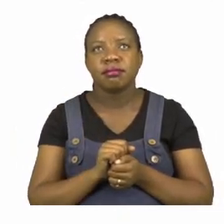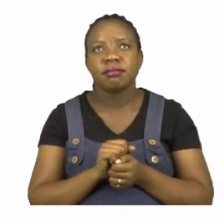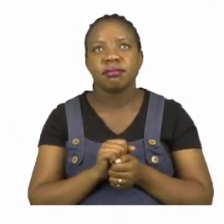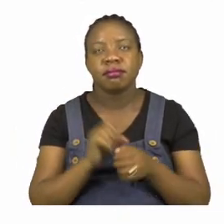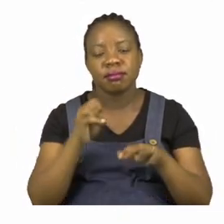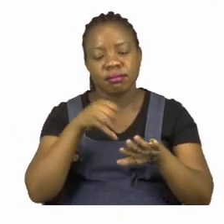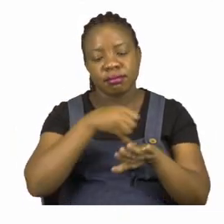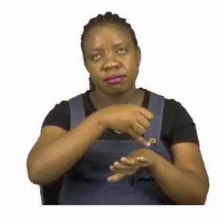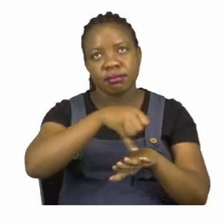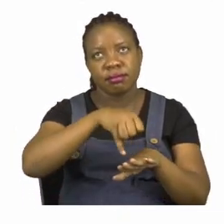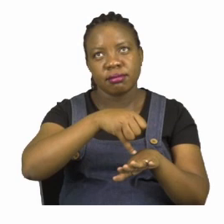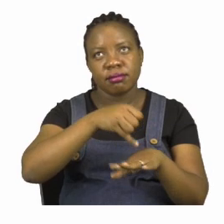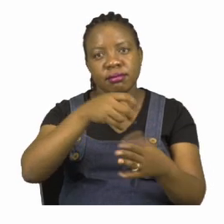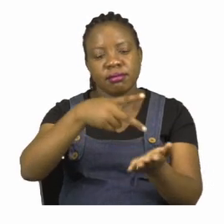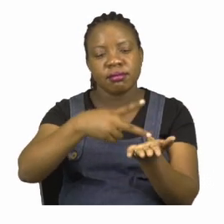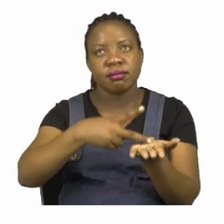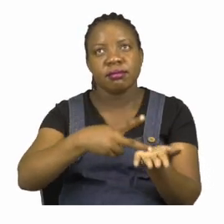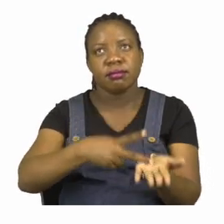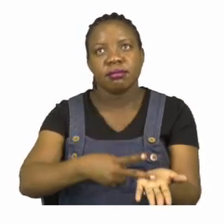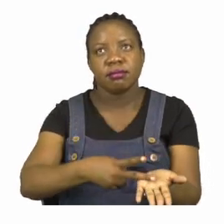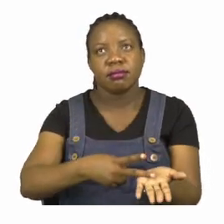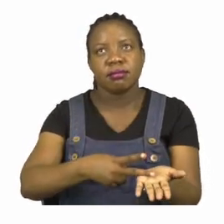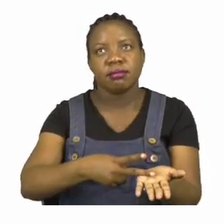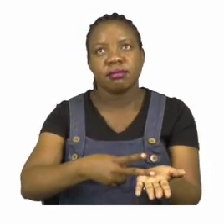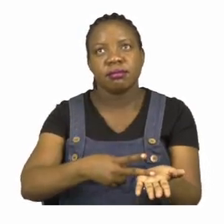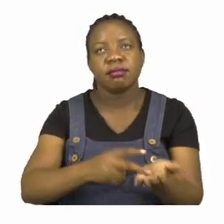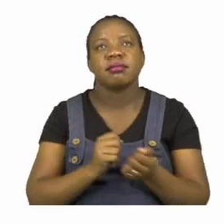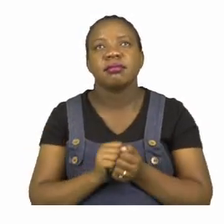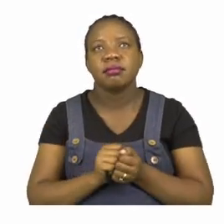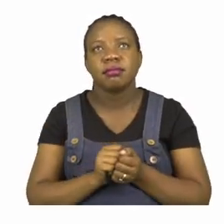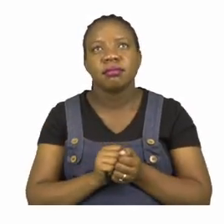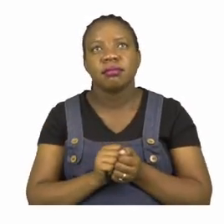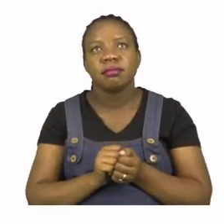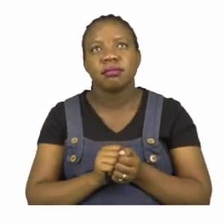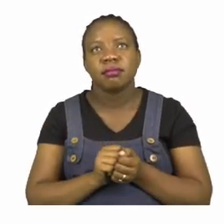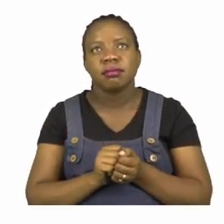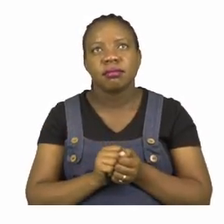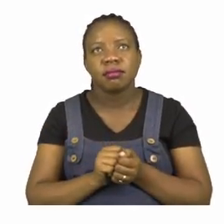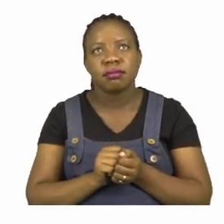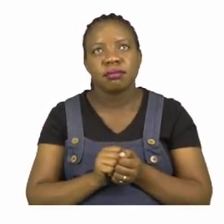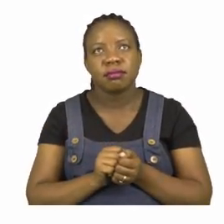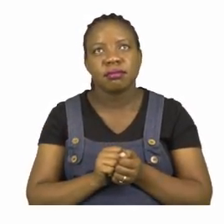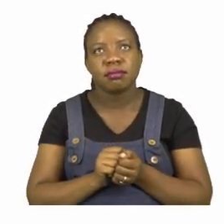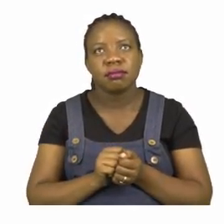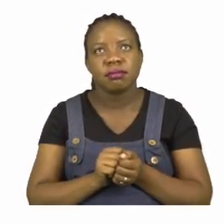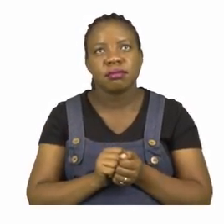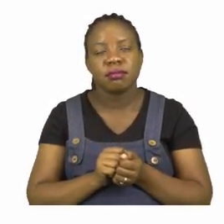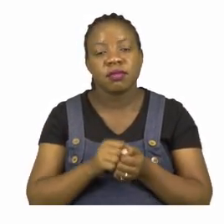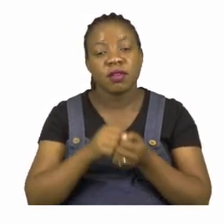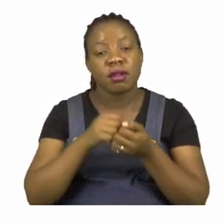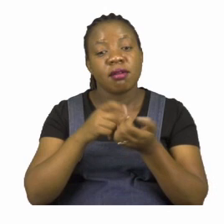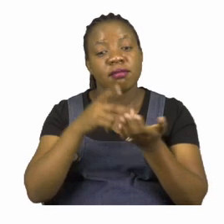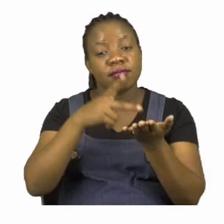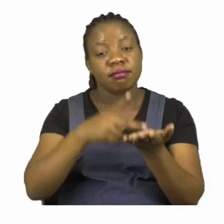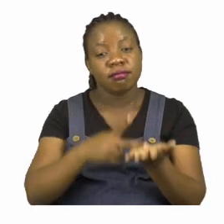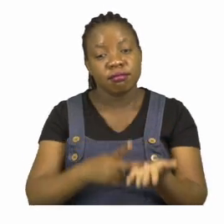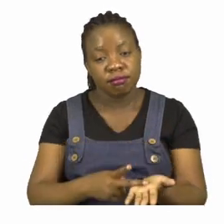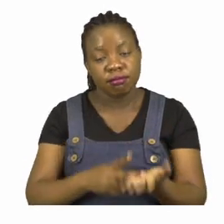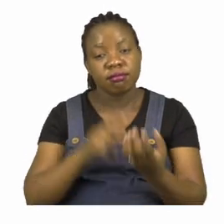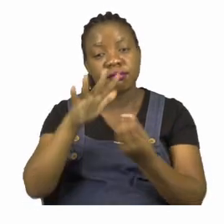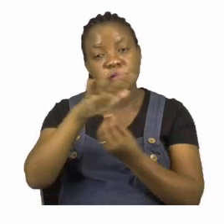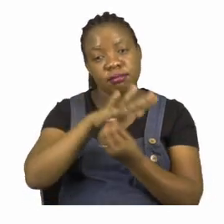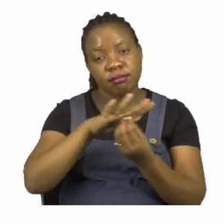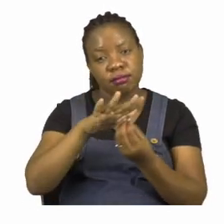doing place values. That means we are dealing with the value family, hundreds, tens, and